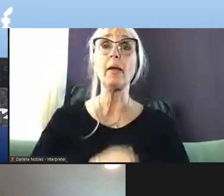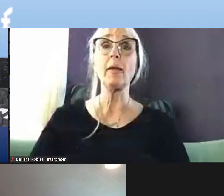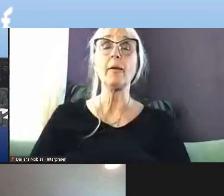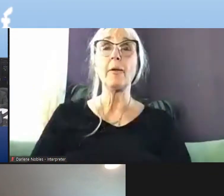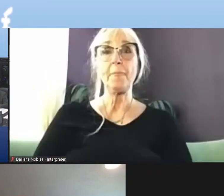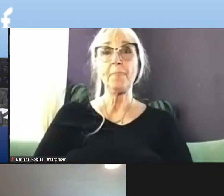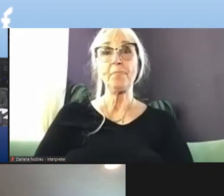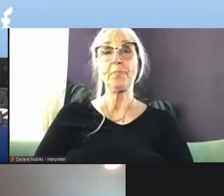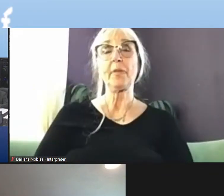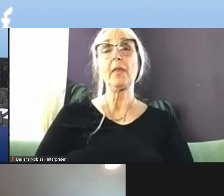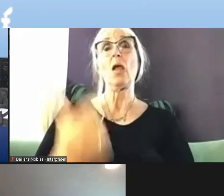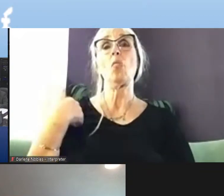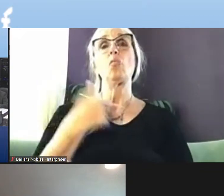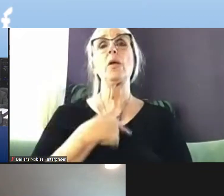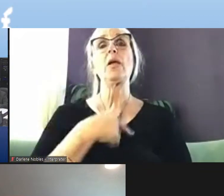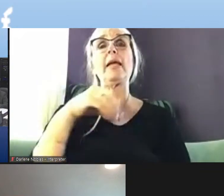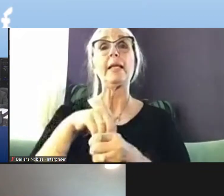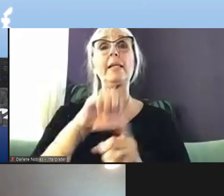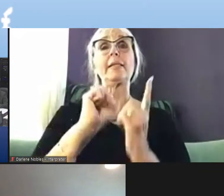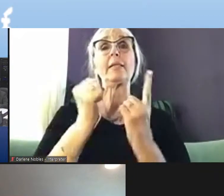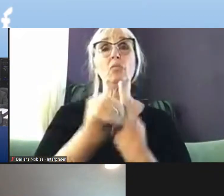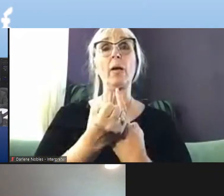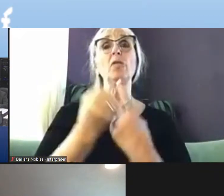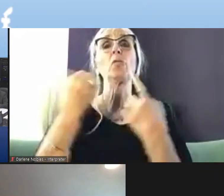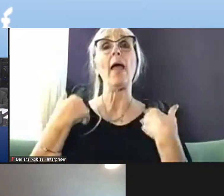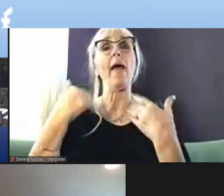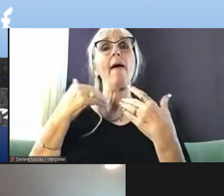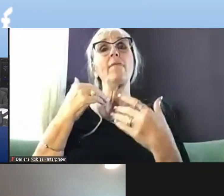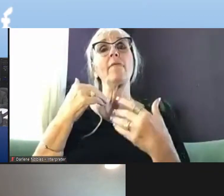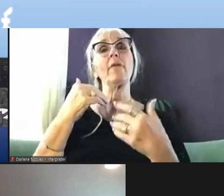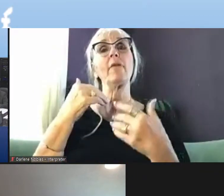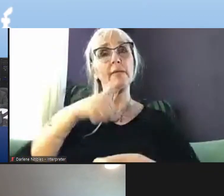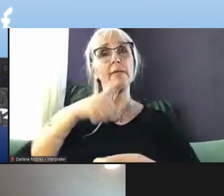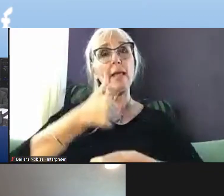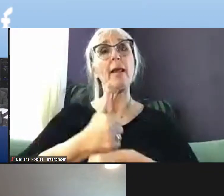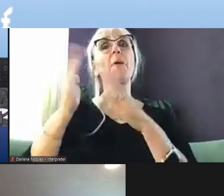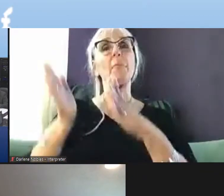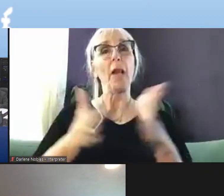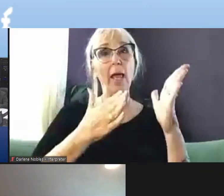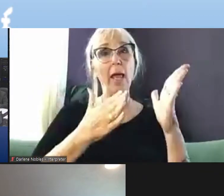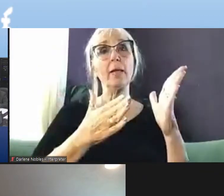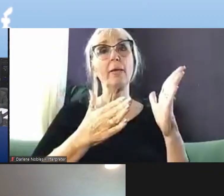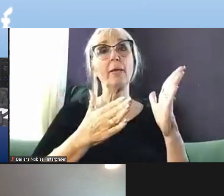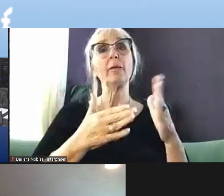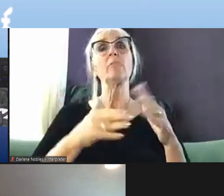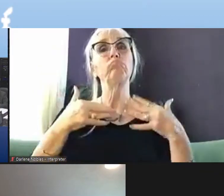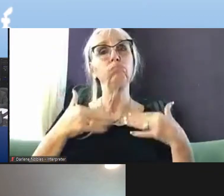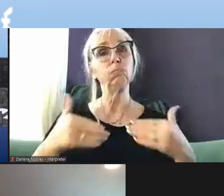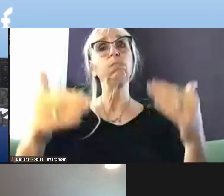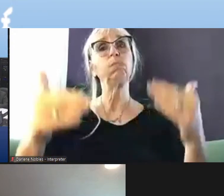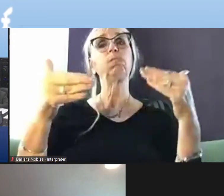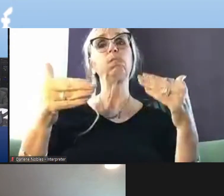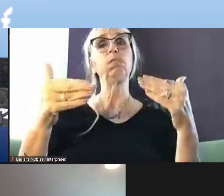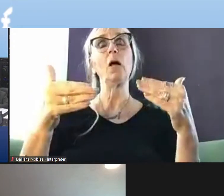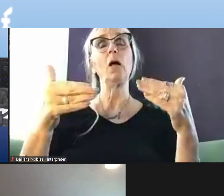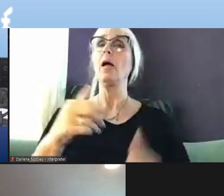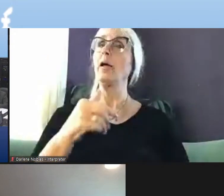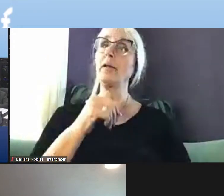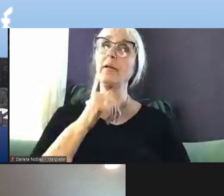put us in a situation where we have a plan going forward, and not just